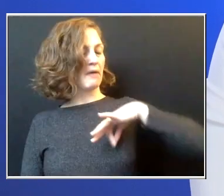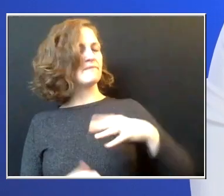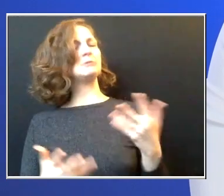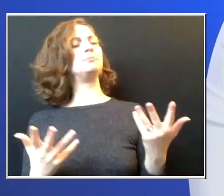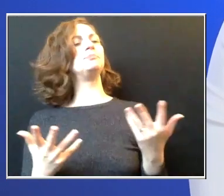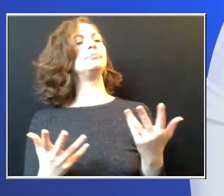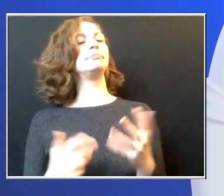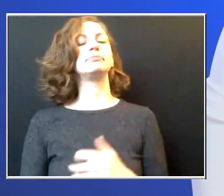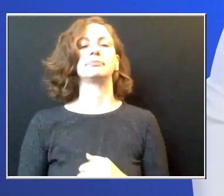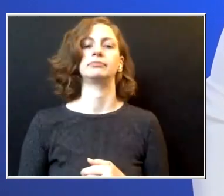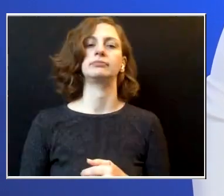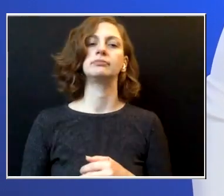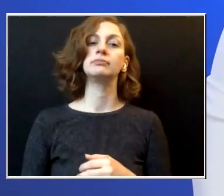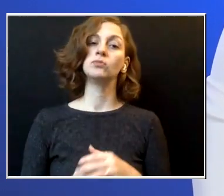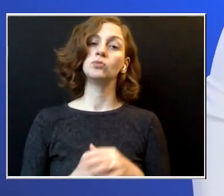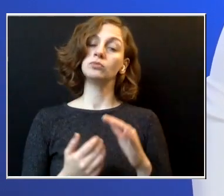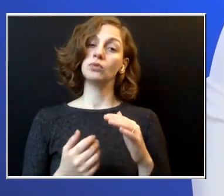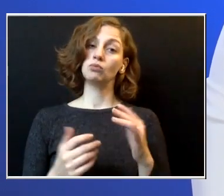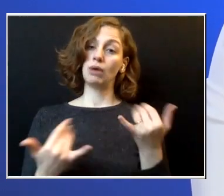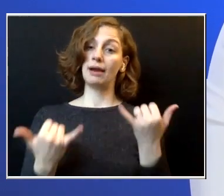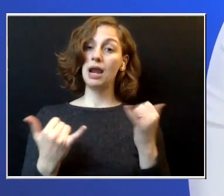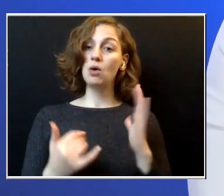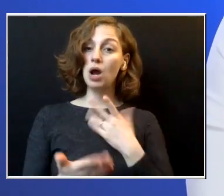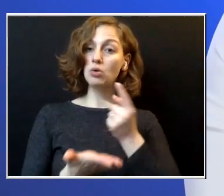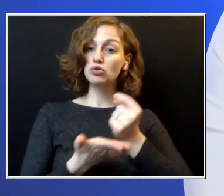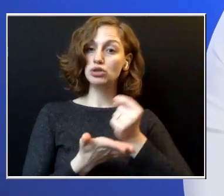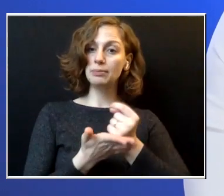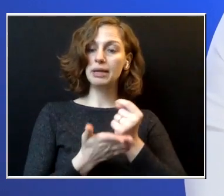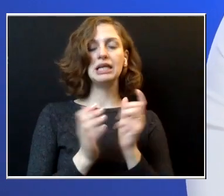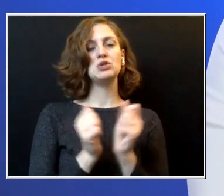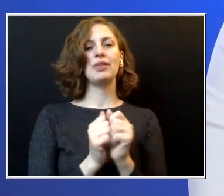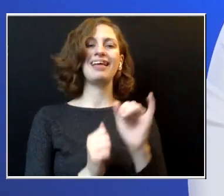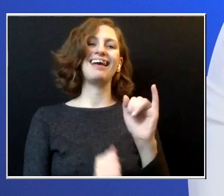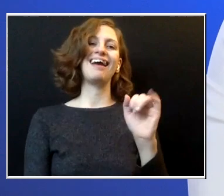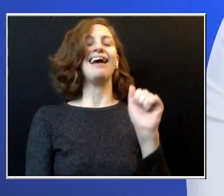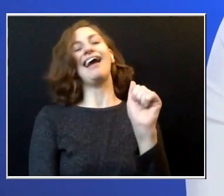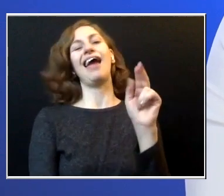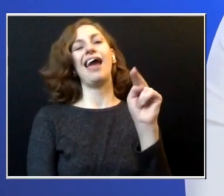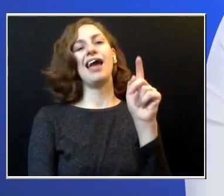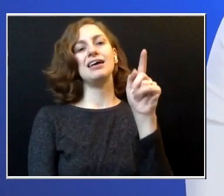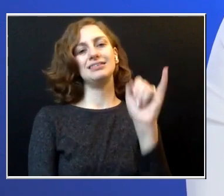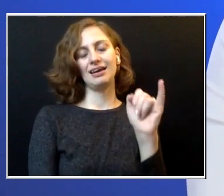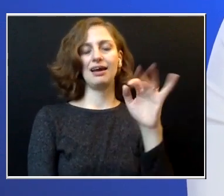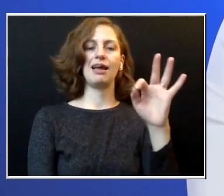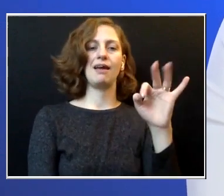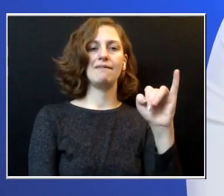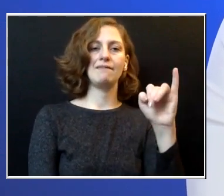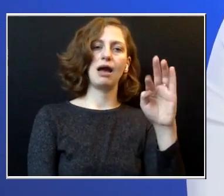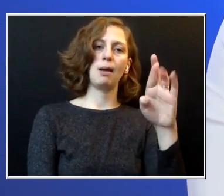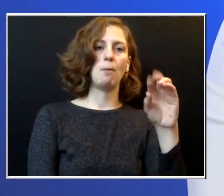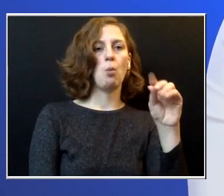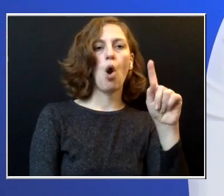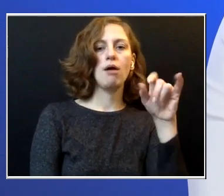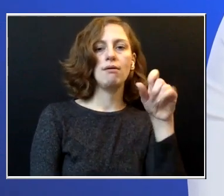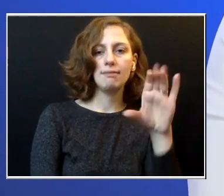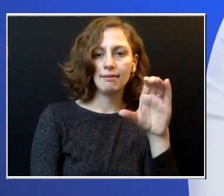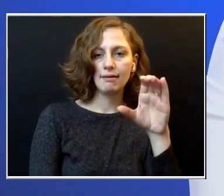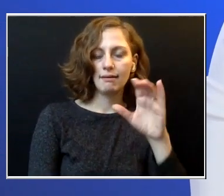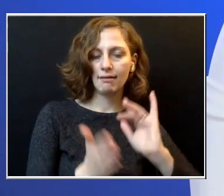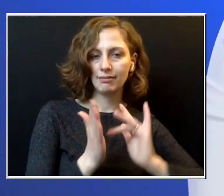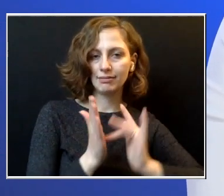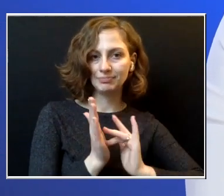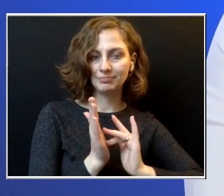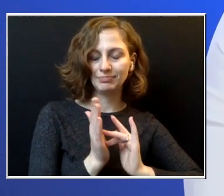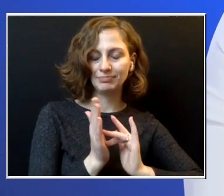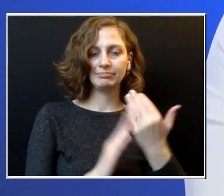treat this disease right now is with antifibrotic drugs. And in 2015, the first 2 antifibrotic drugs were